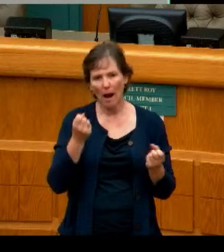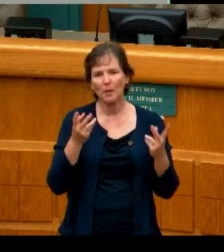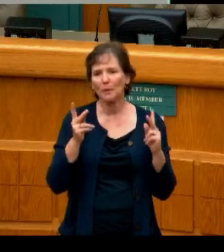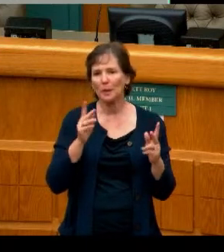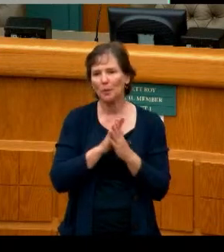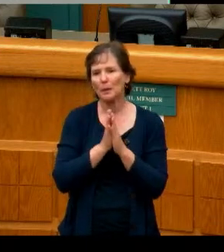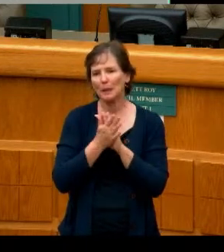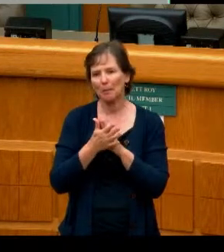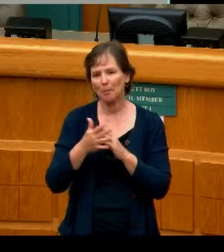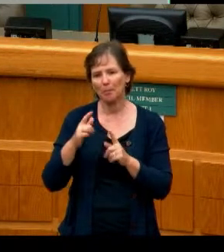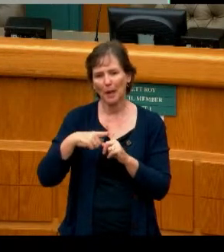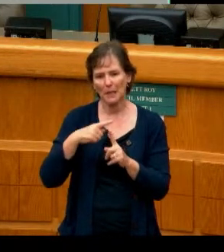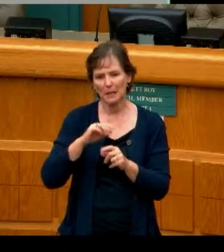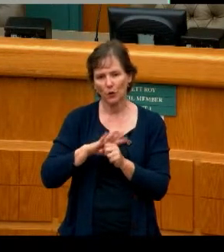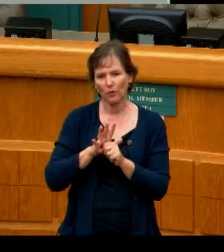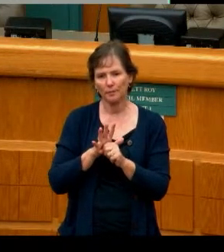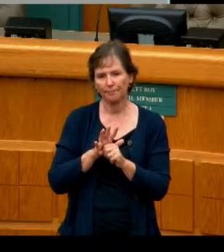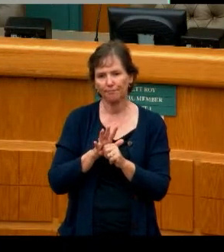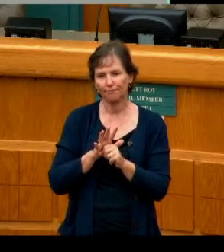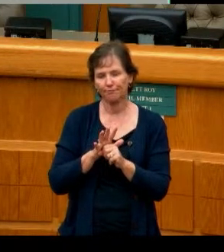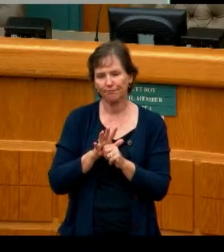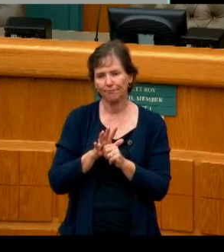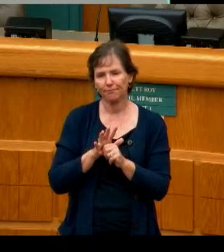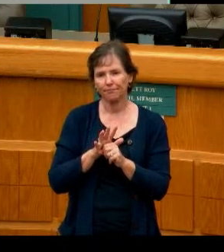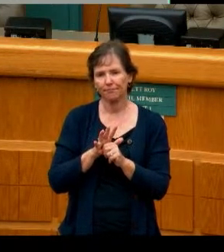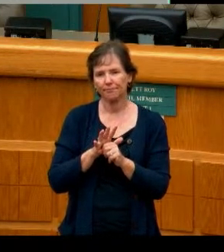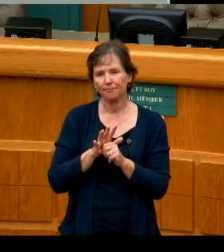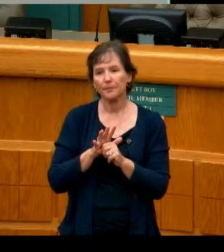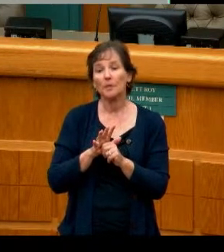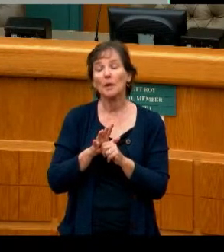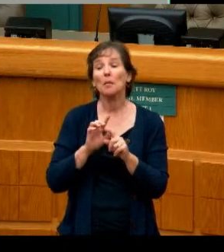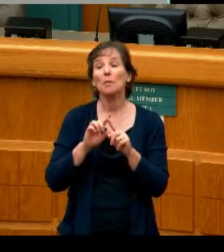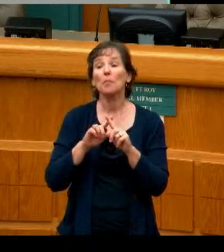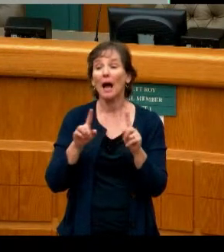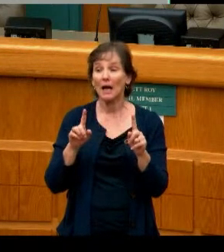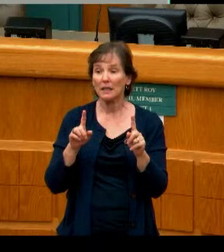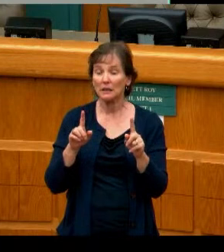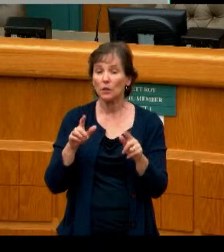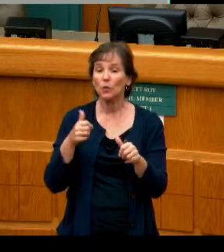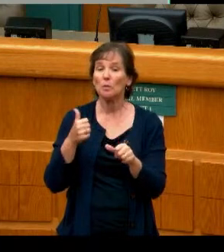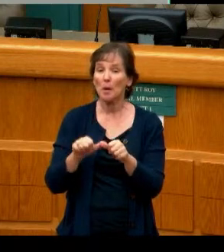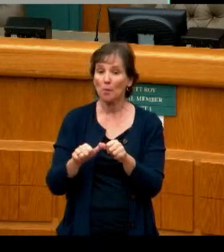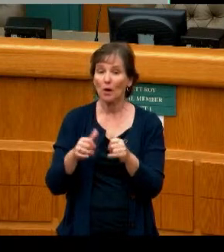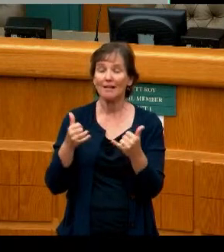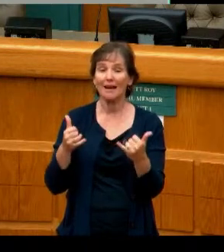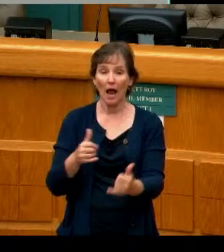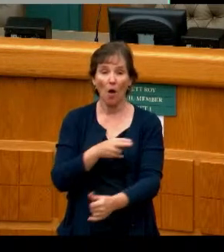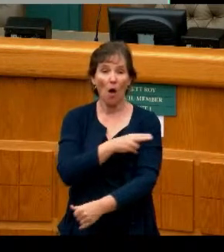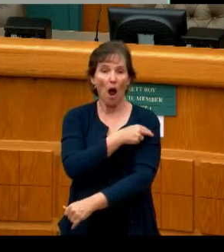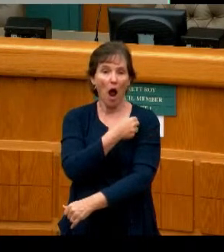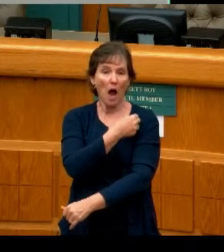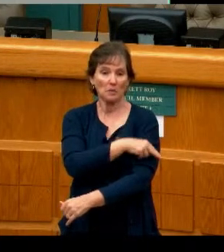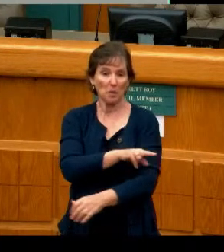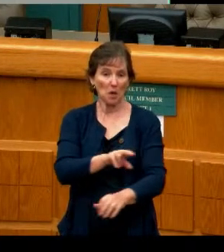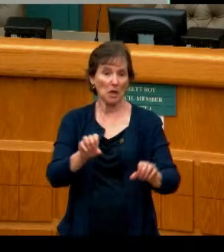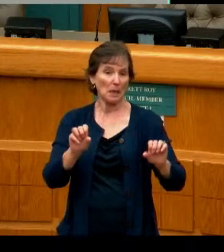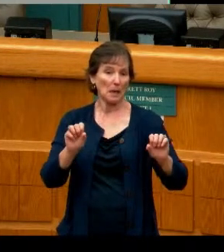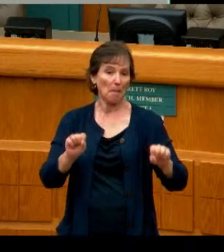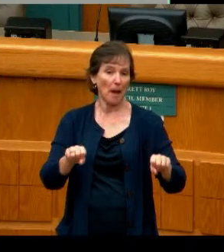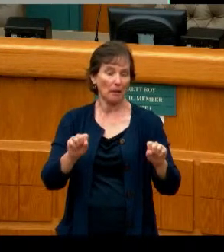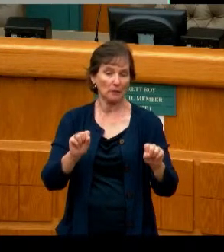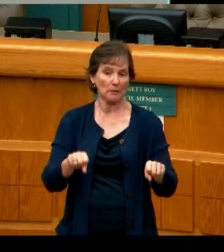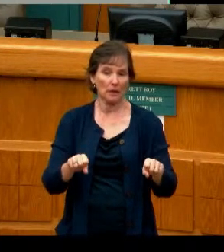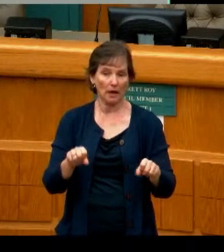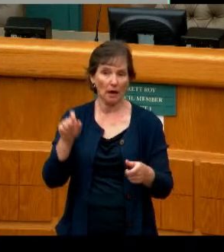from last week, just a change in that number that I'm showing you. The projection is the same. Now there's something else that changed this week from last